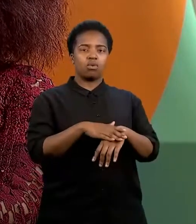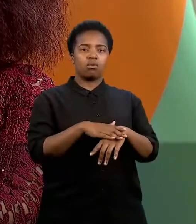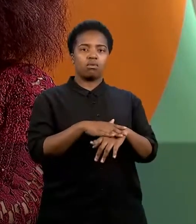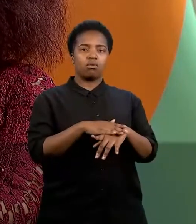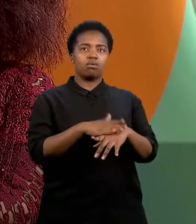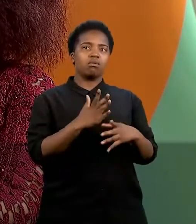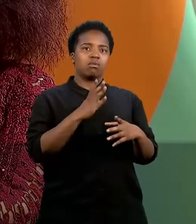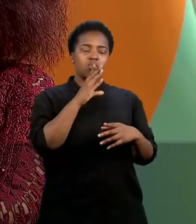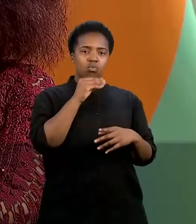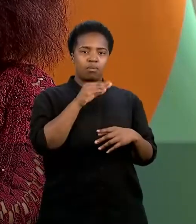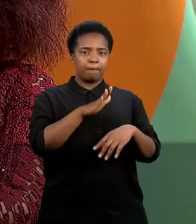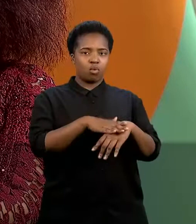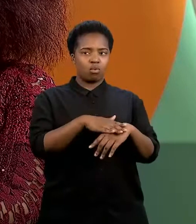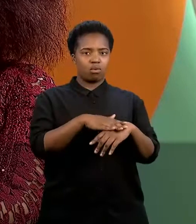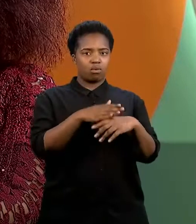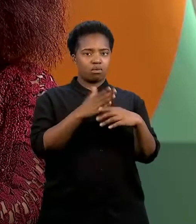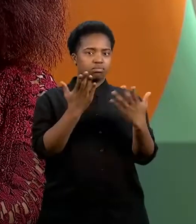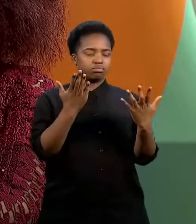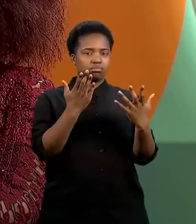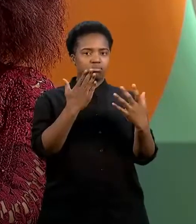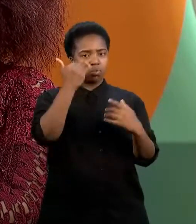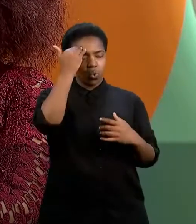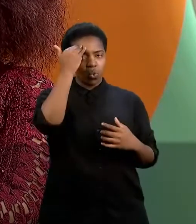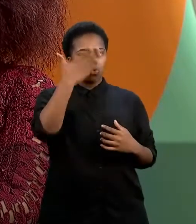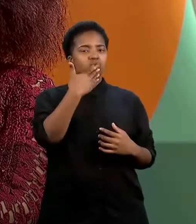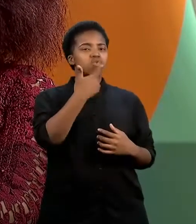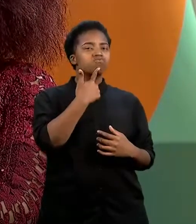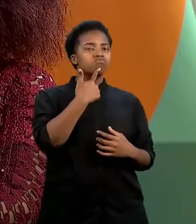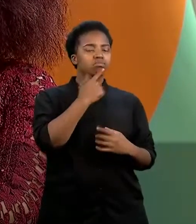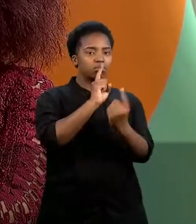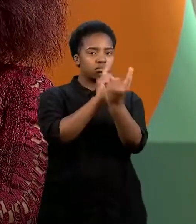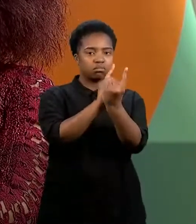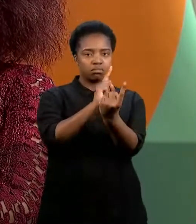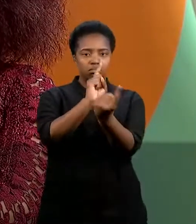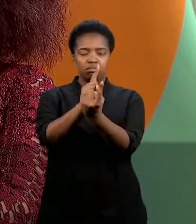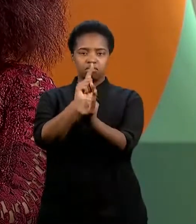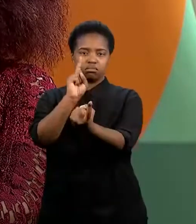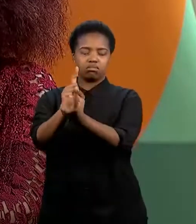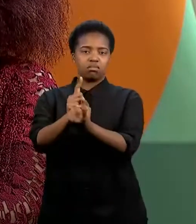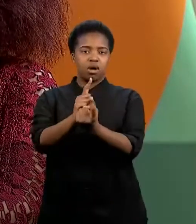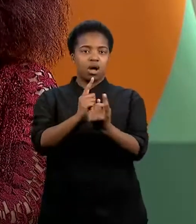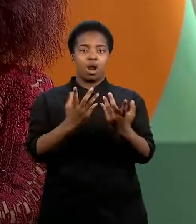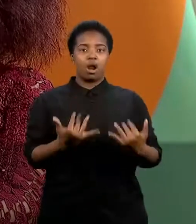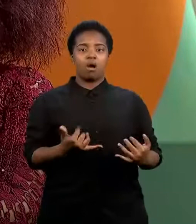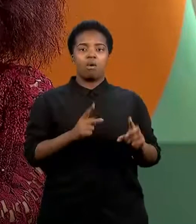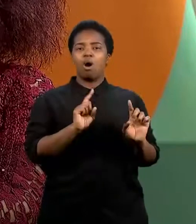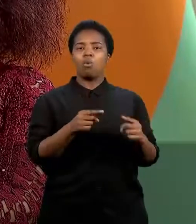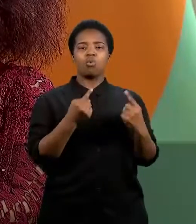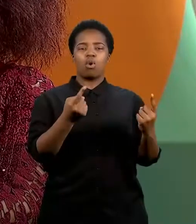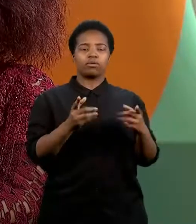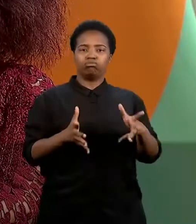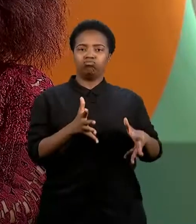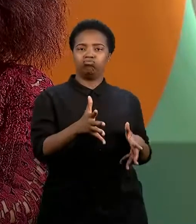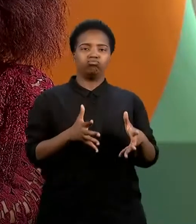exposure and to know who to go to, like when it comes to big shop, because right now you can't just walk into any